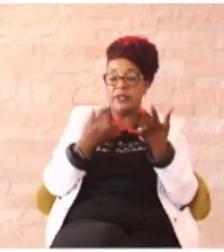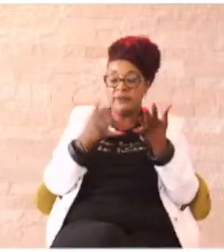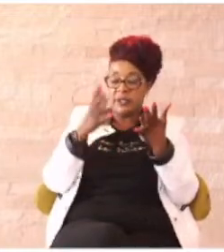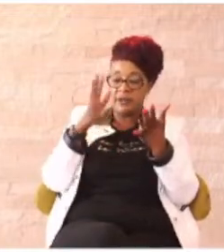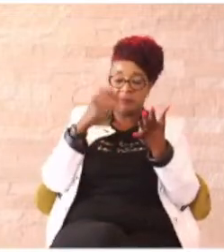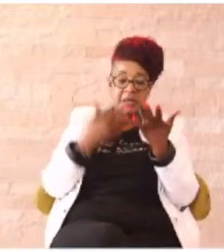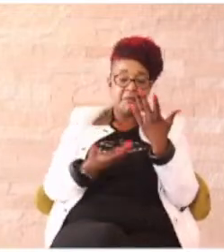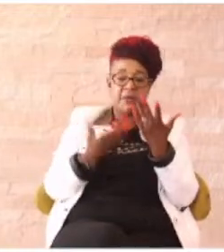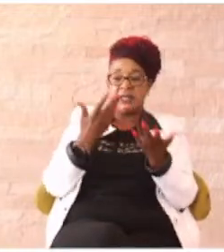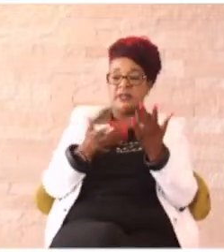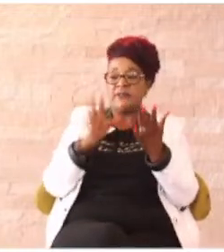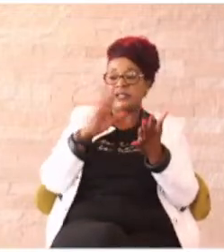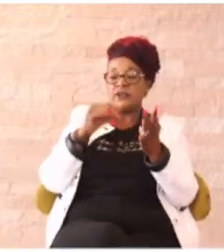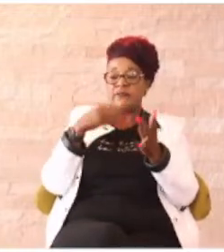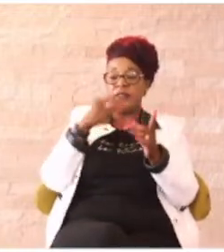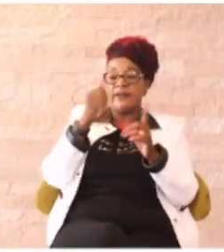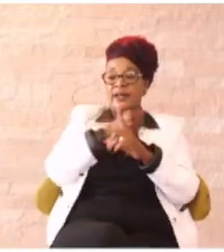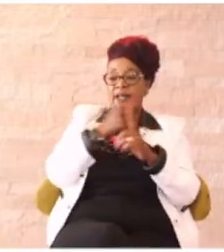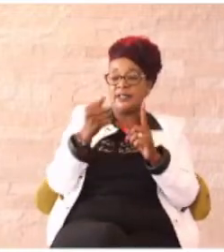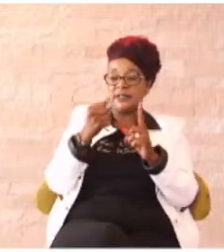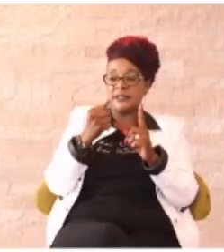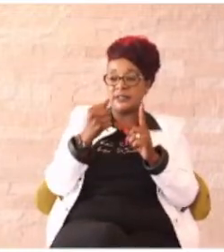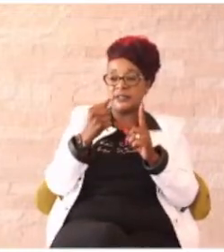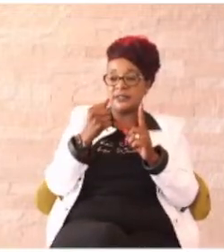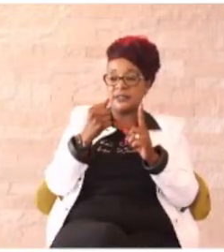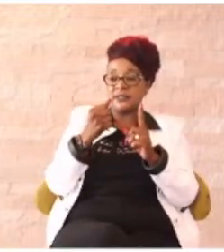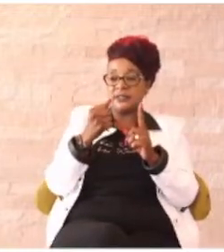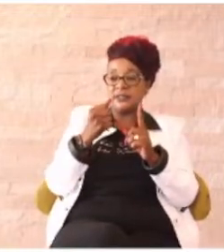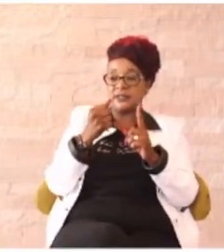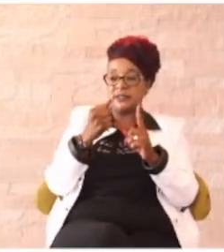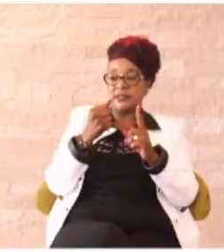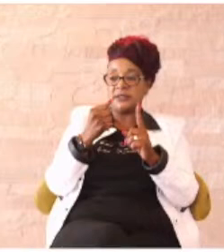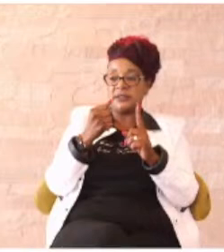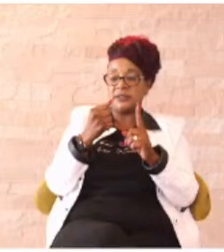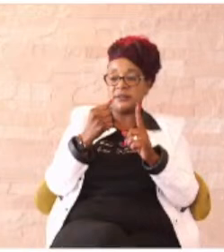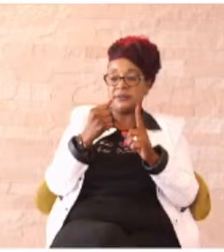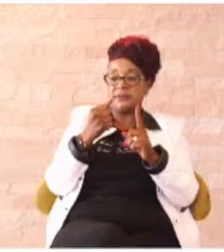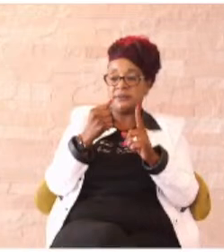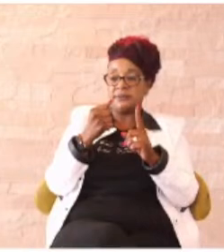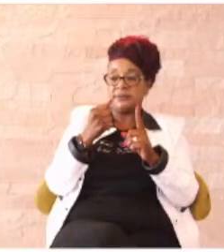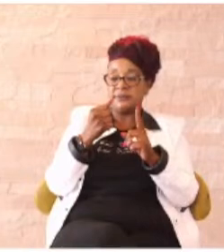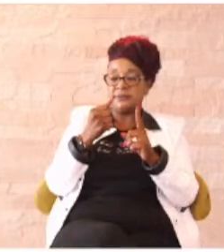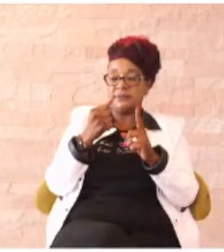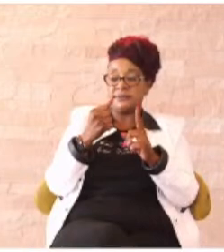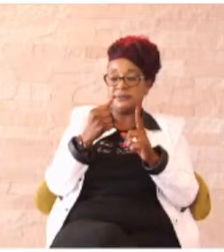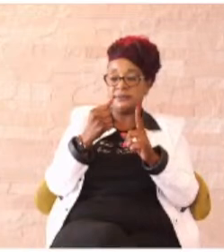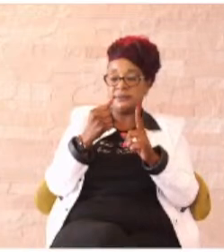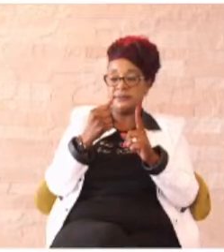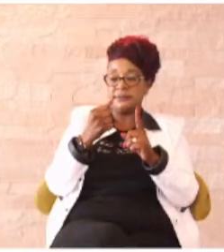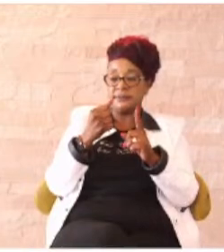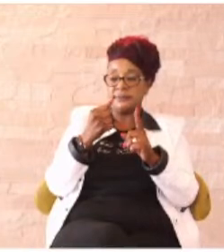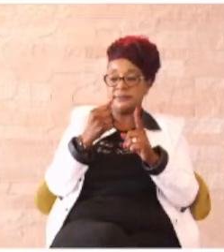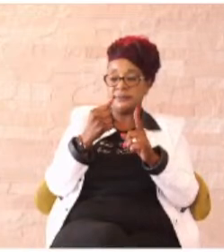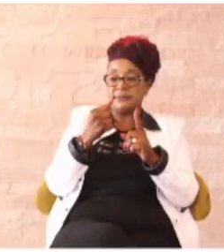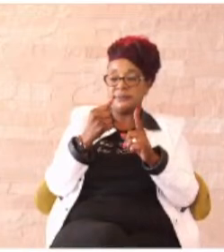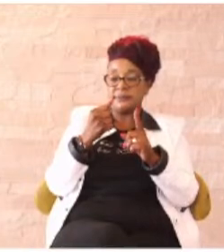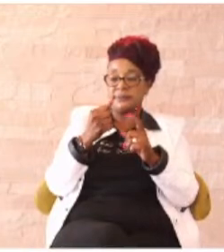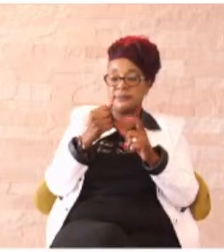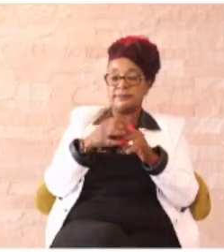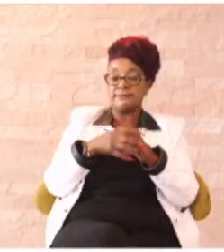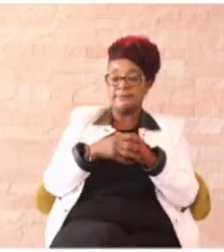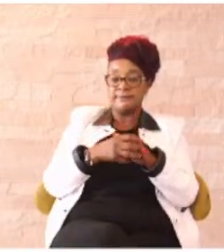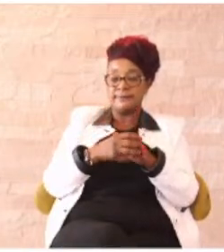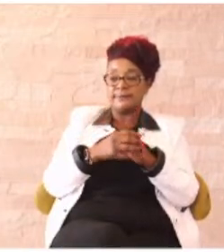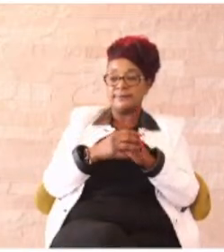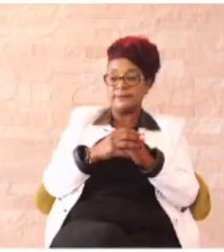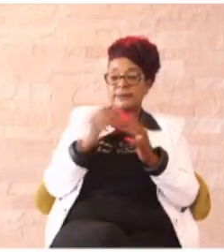gender-based violence, rather they give attention for the day-to-day life, the struggle. This is a challenge.